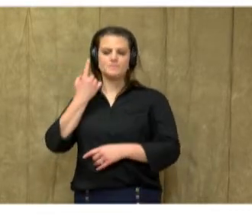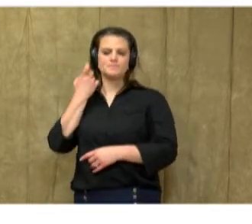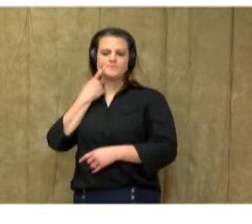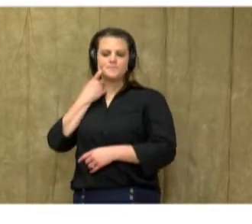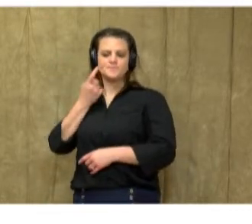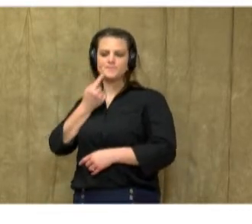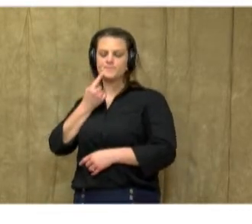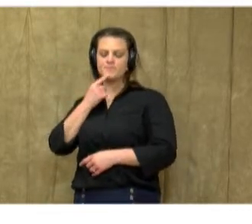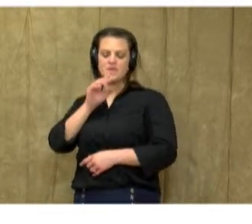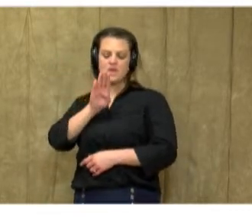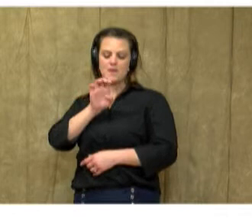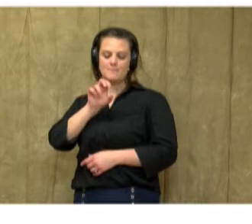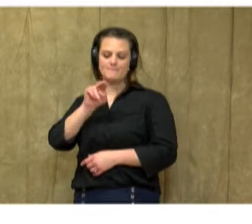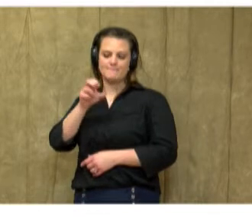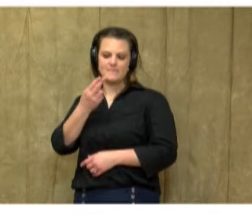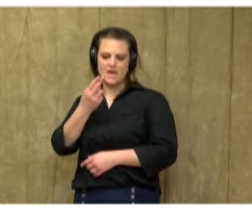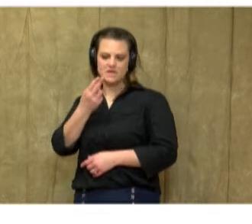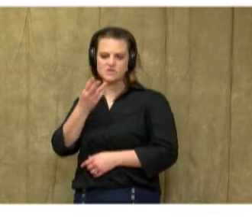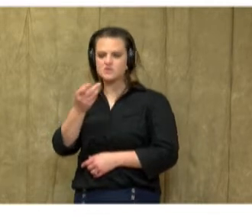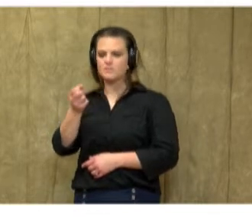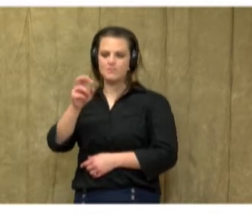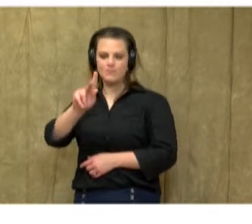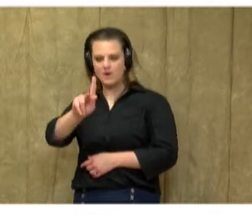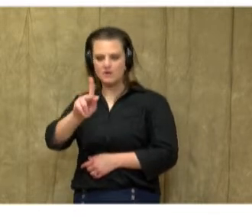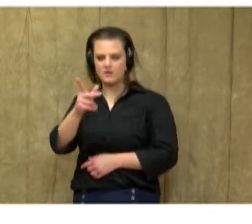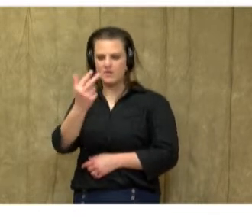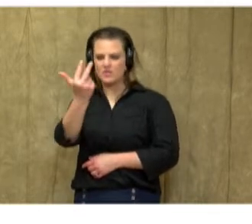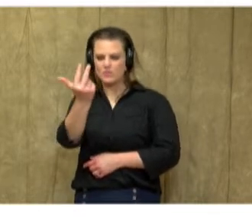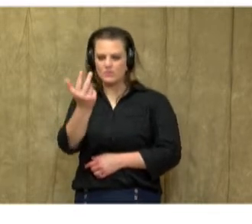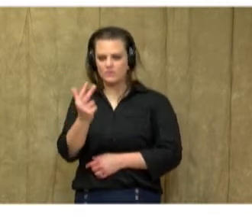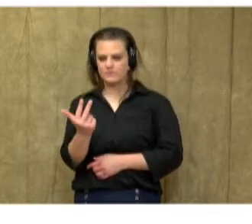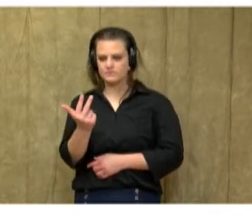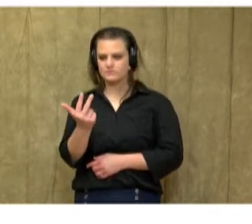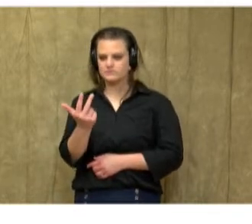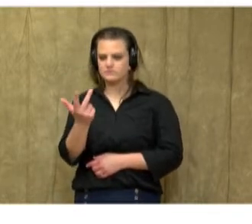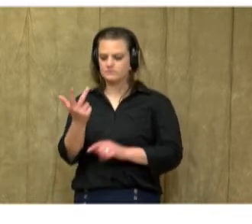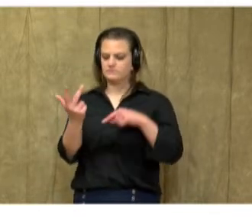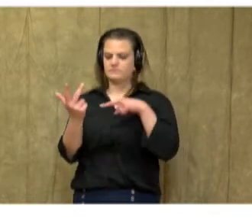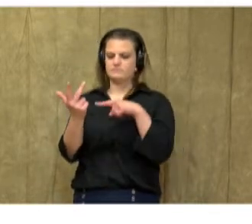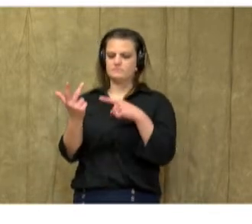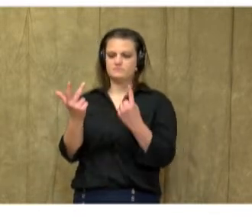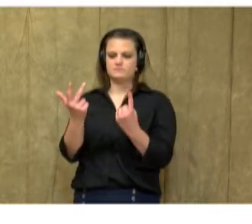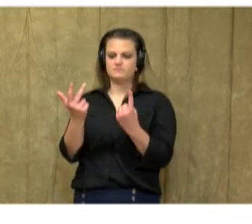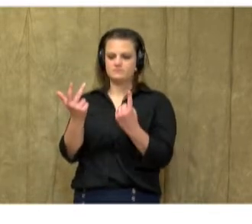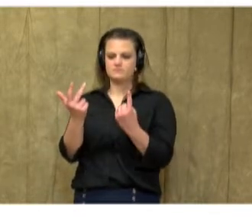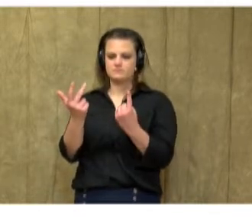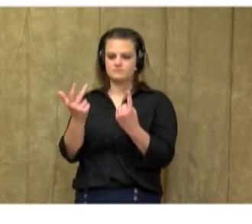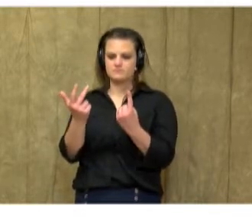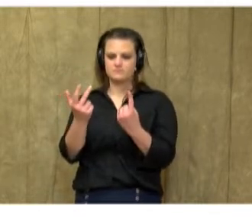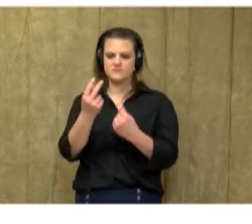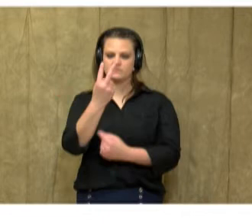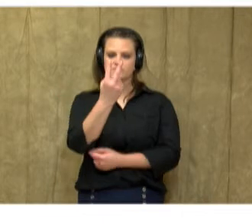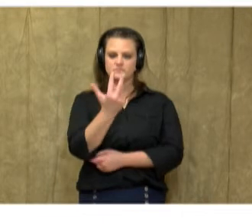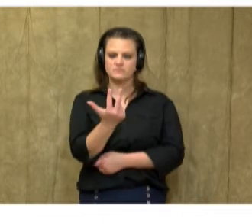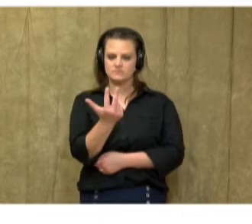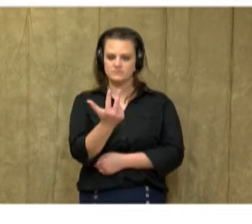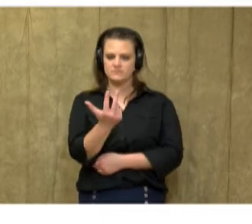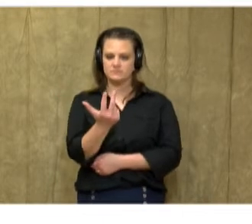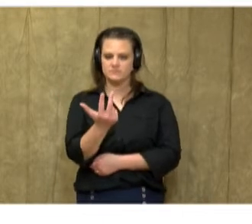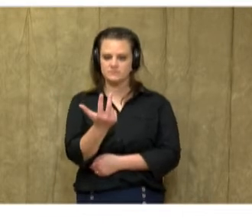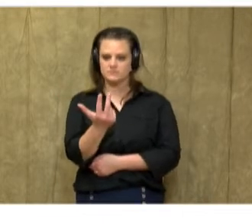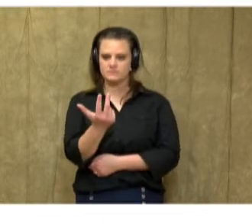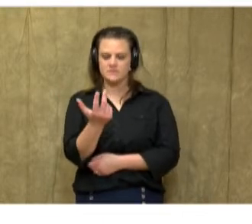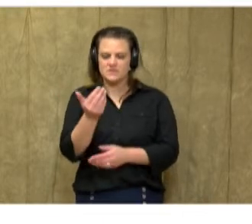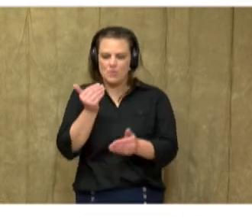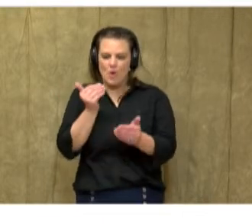Think about benchmarking. Think about 3/3. 3/3 is a whole, and this is 2/3. So